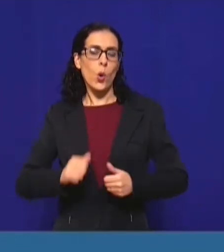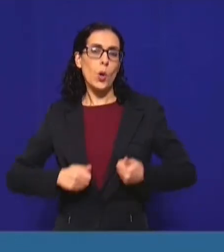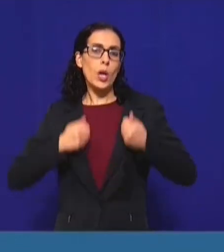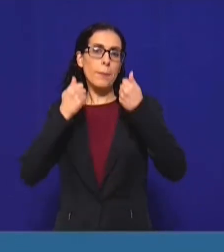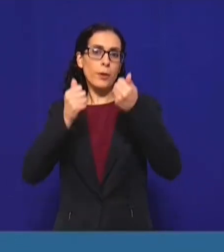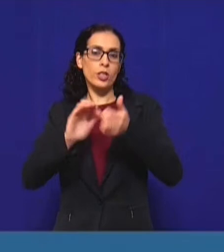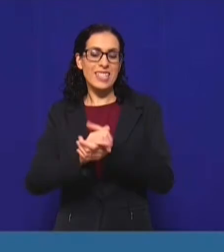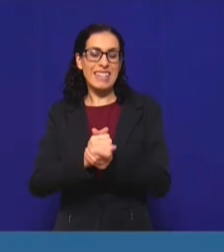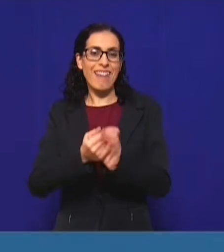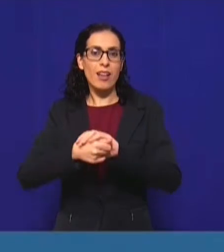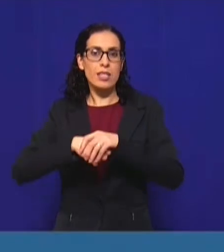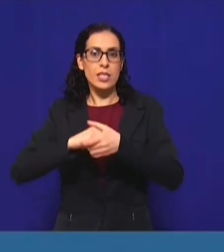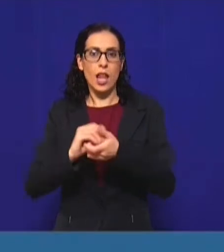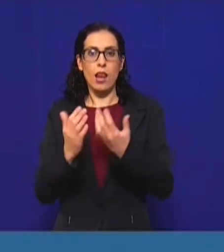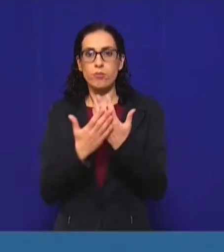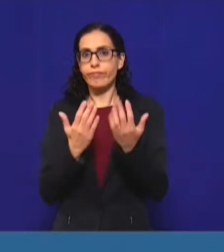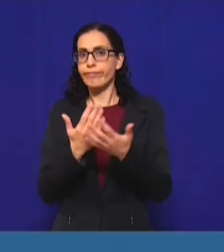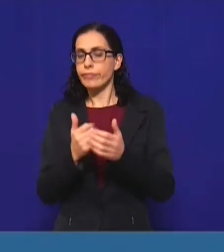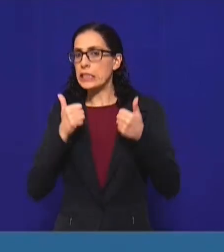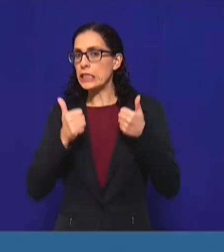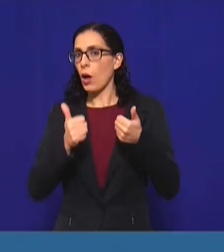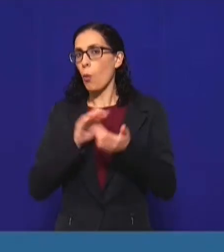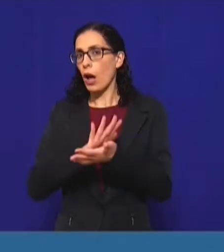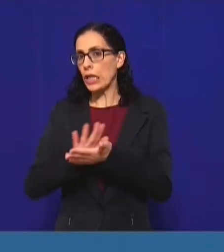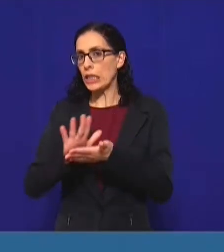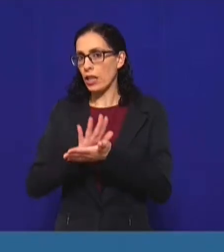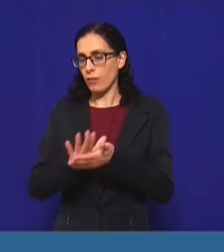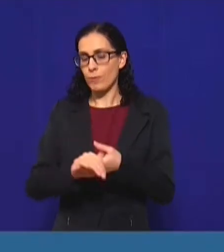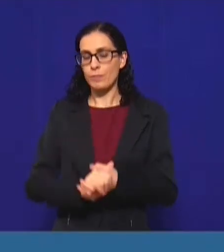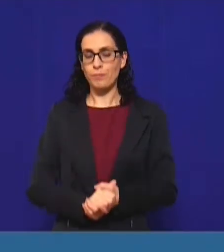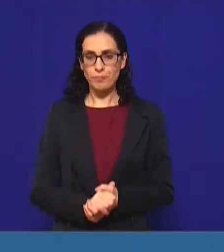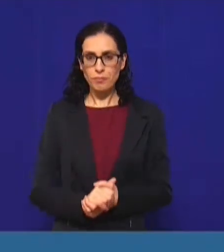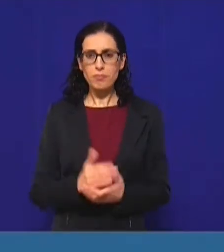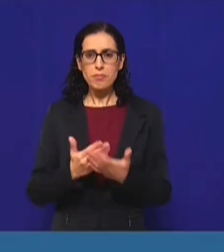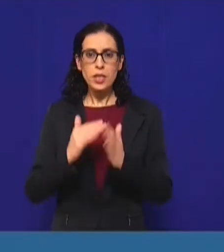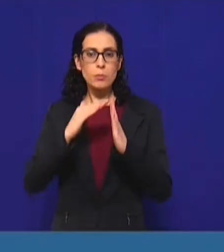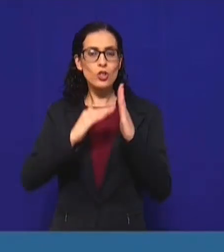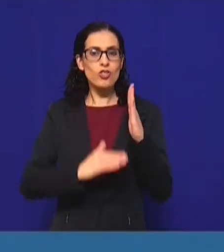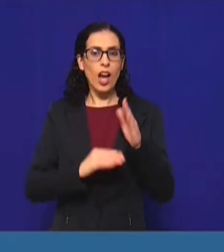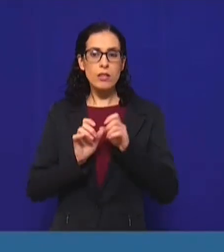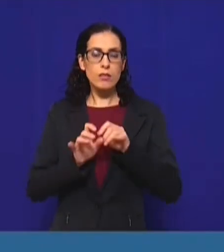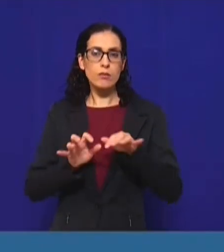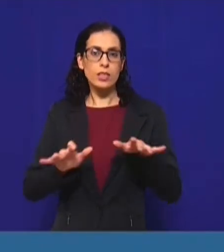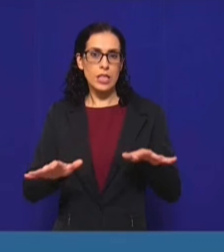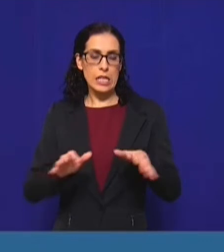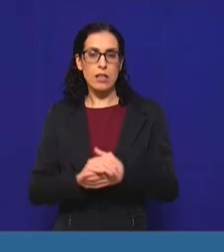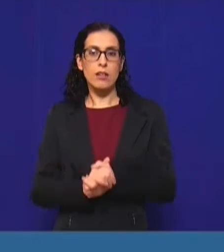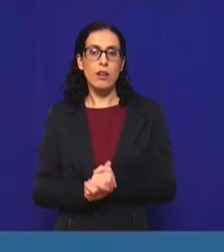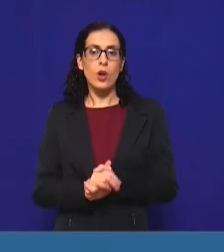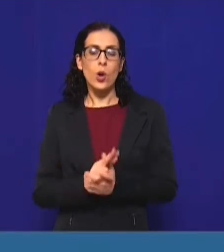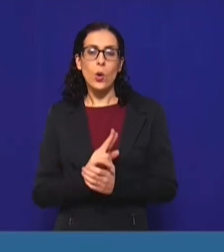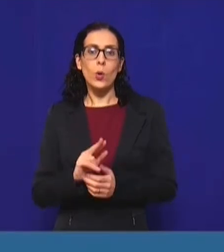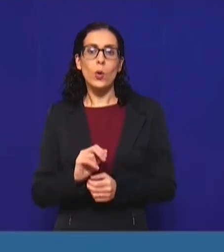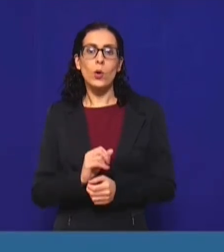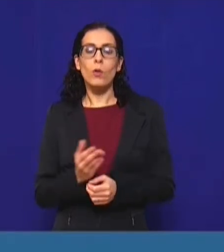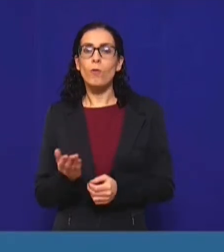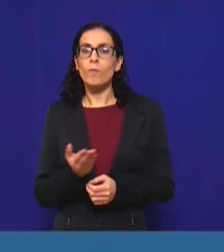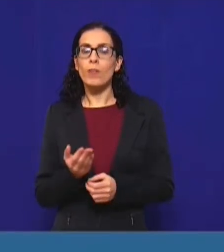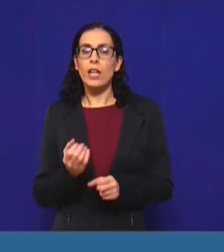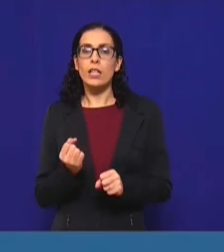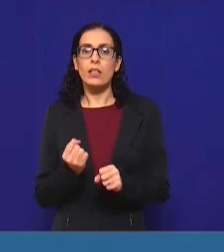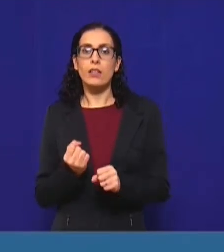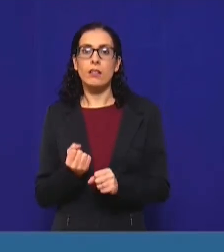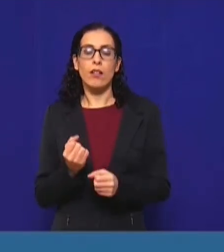l-iġene tal-idejn għaliex dan dejjem ħankunu qegħdin innaqsu trasmissjoni minn persuna l-oħra u anke fejn tkun qiegħed inti l-environment li